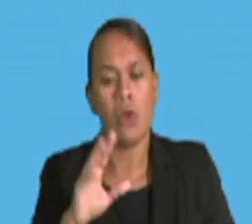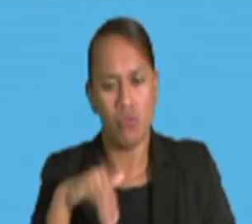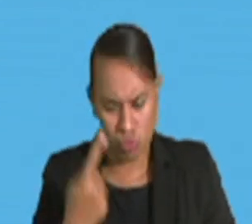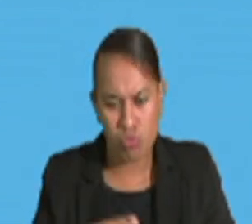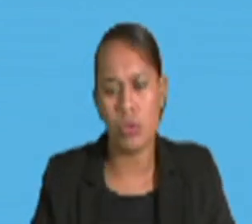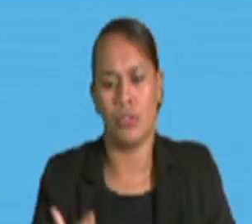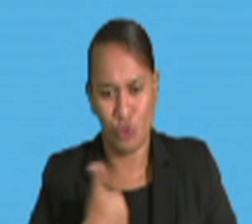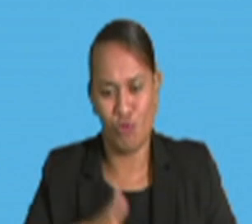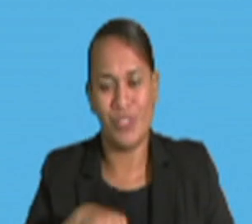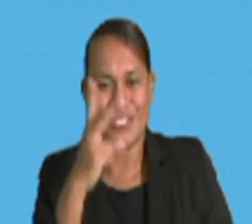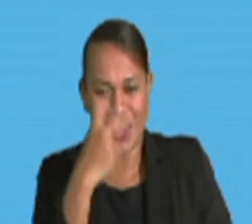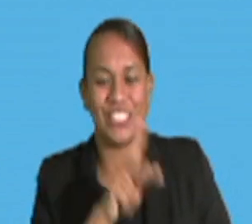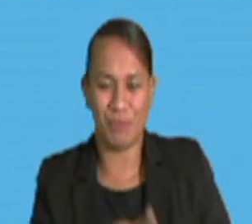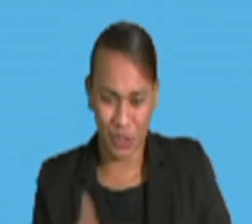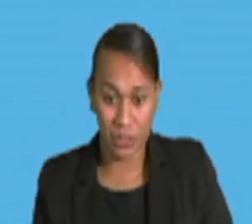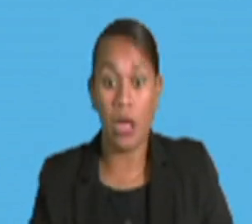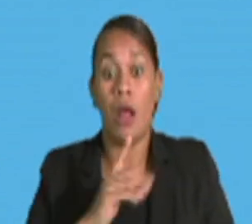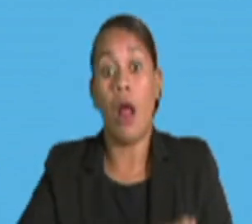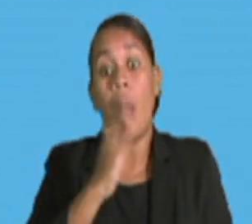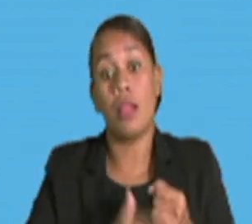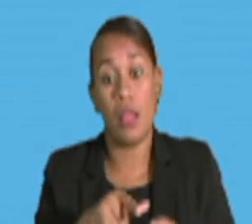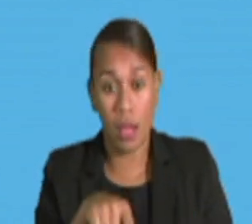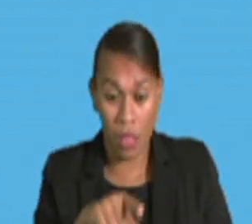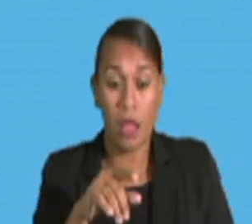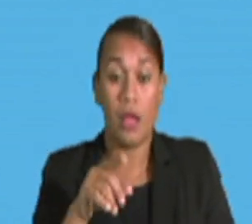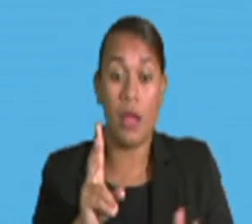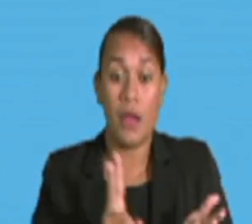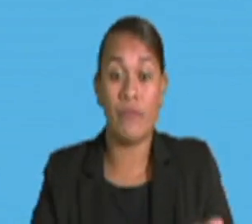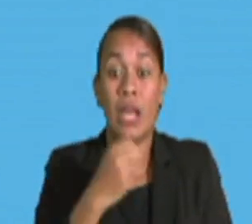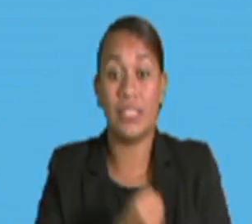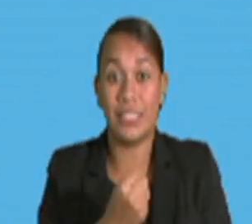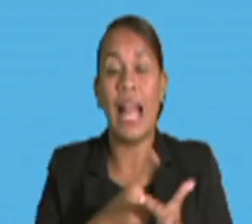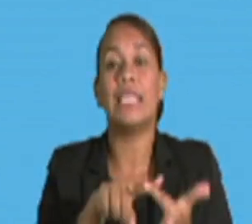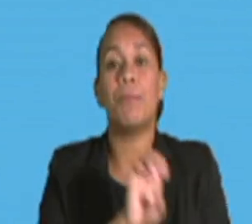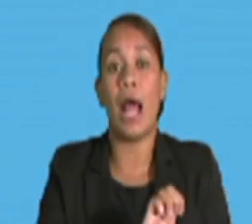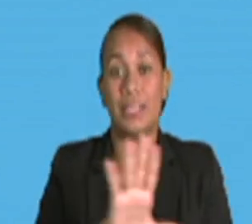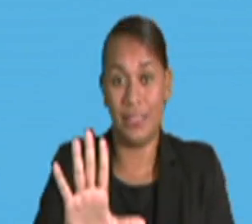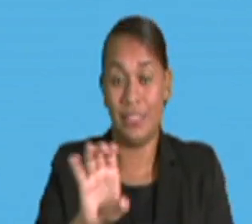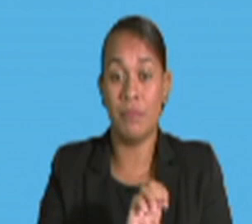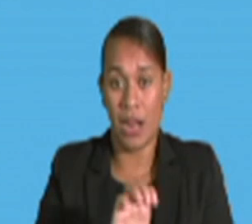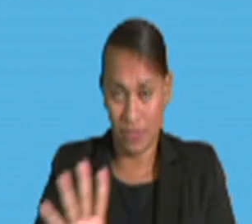that passport until its listed date of expiry. Honorable Speaker,